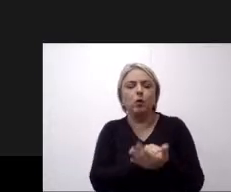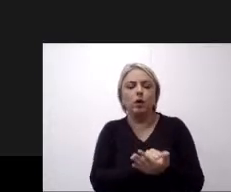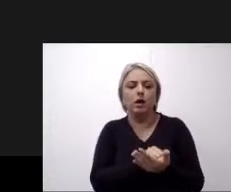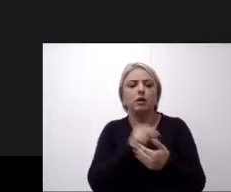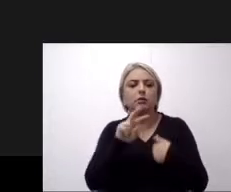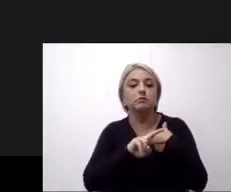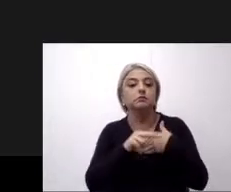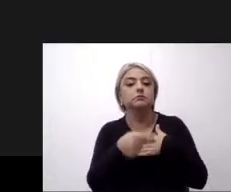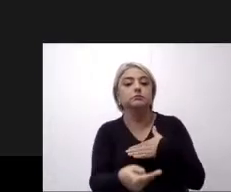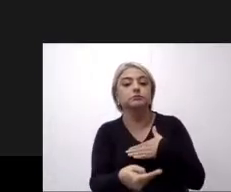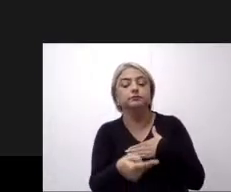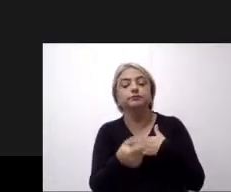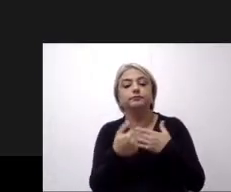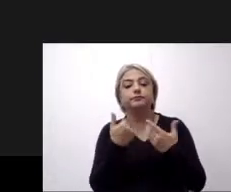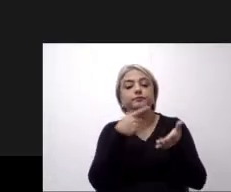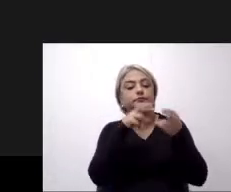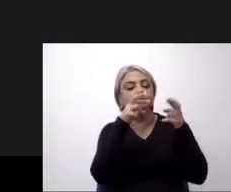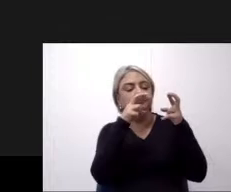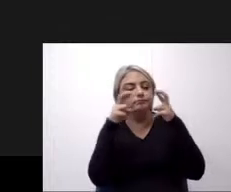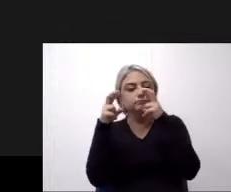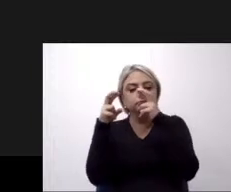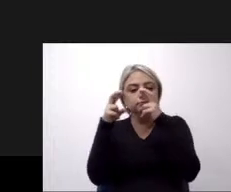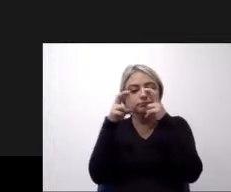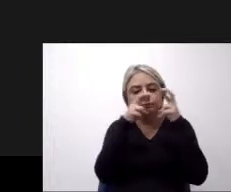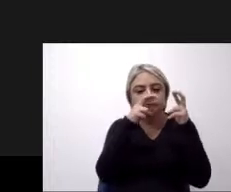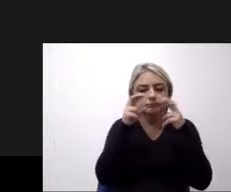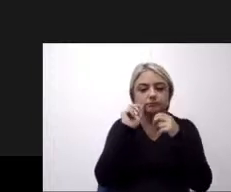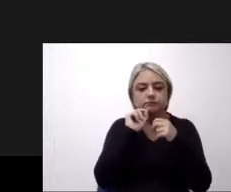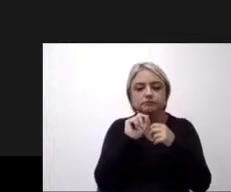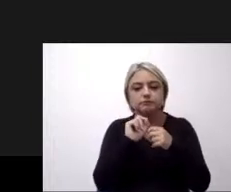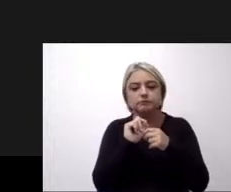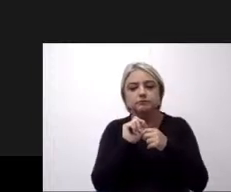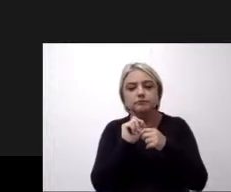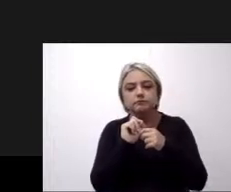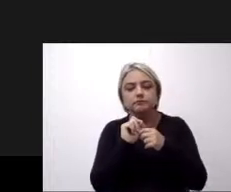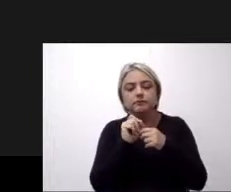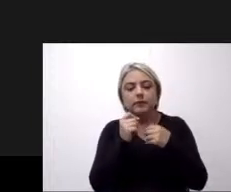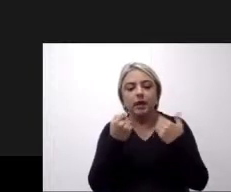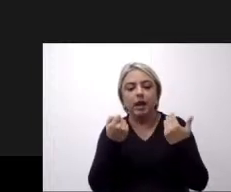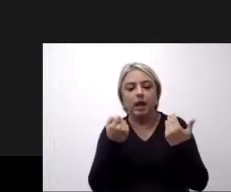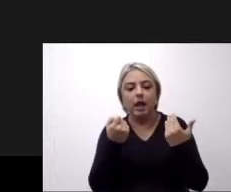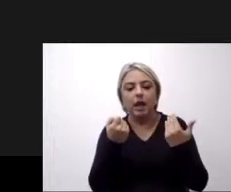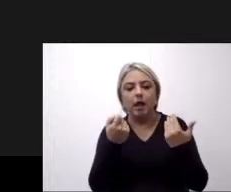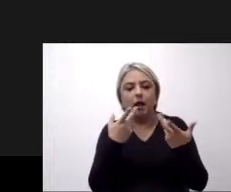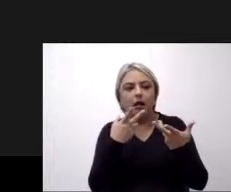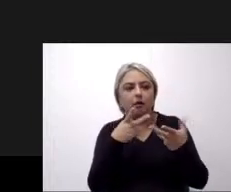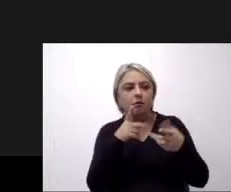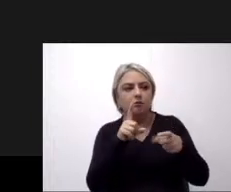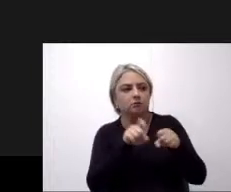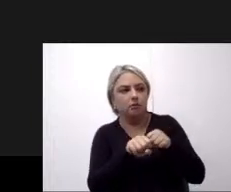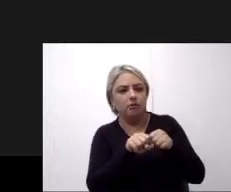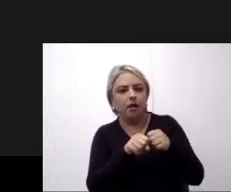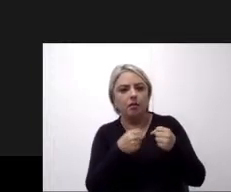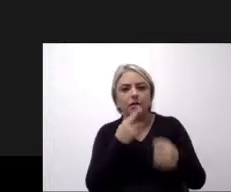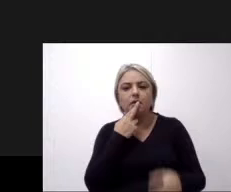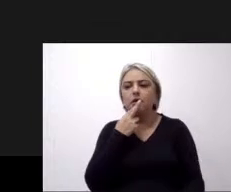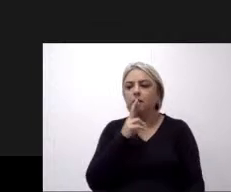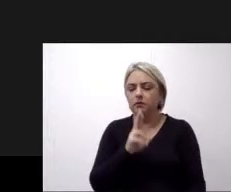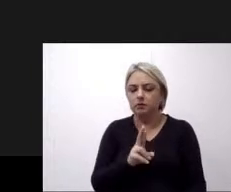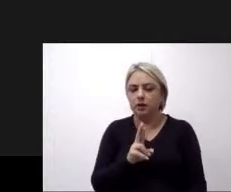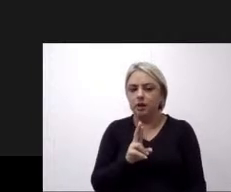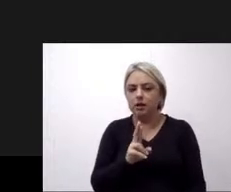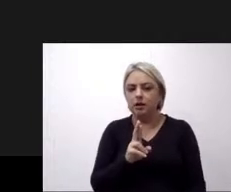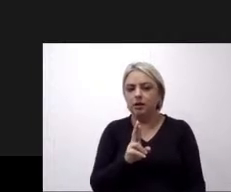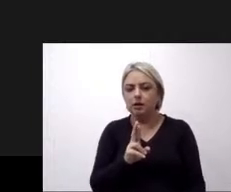investigation carried out in case of marital rape often result in the case being dismissed,